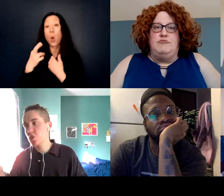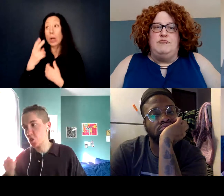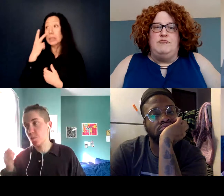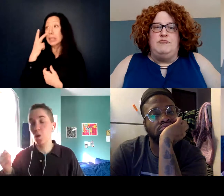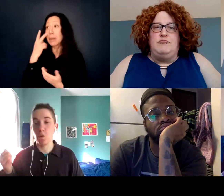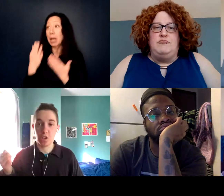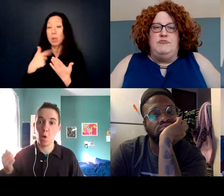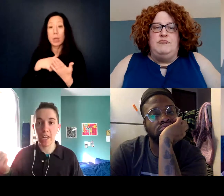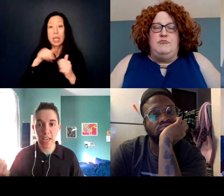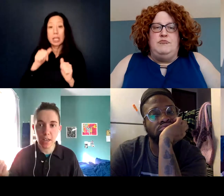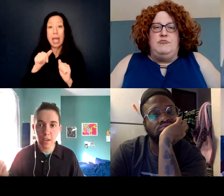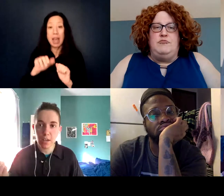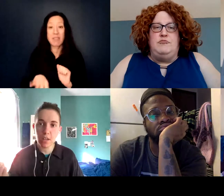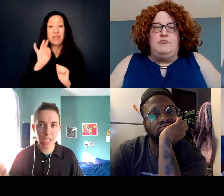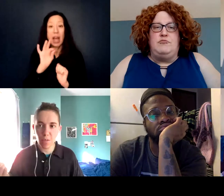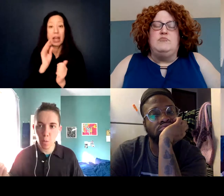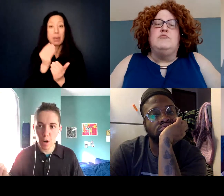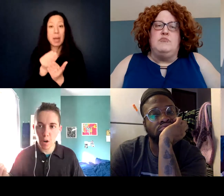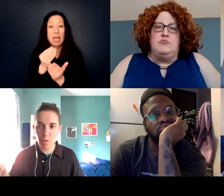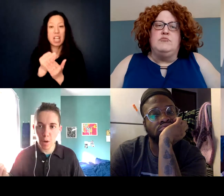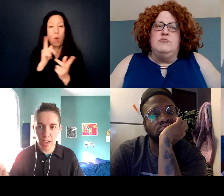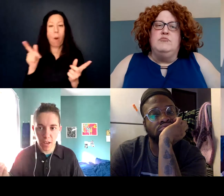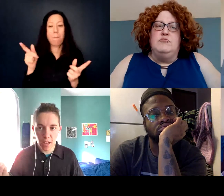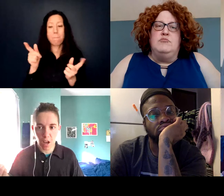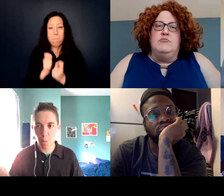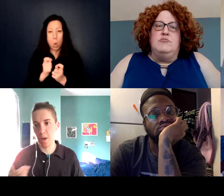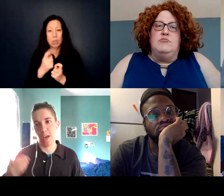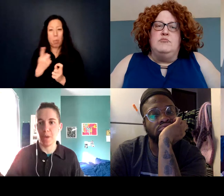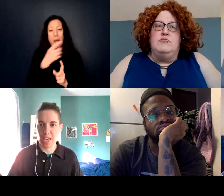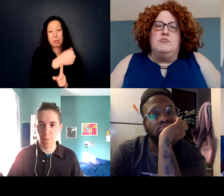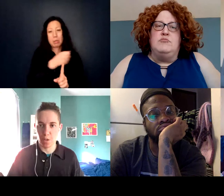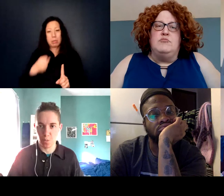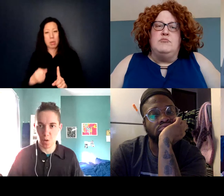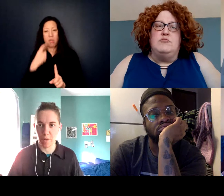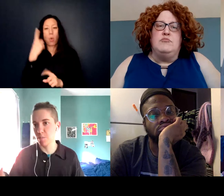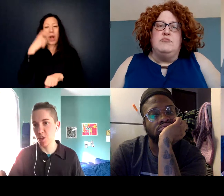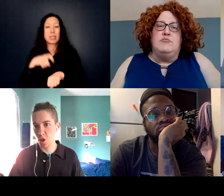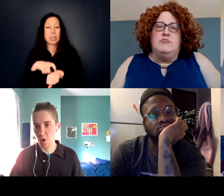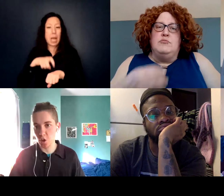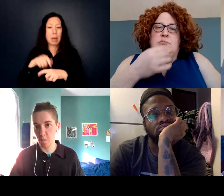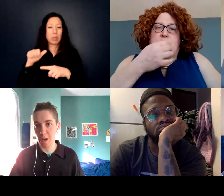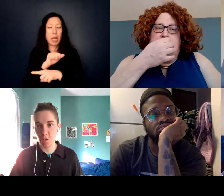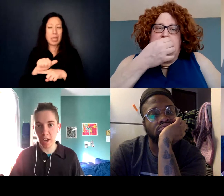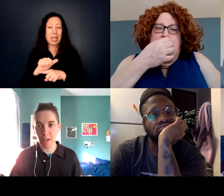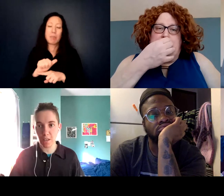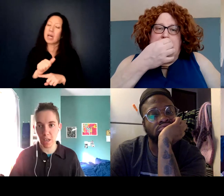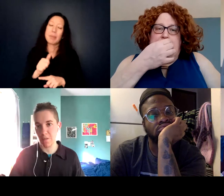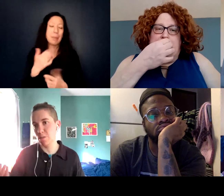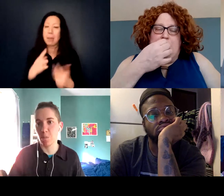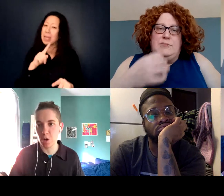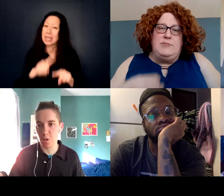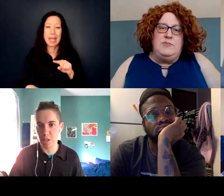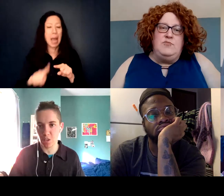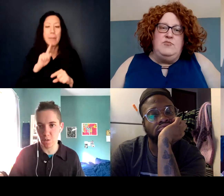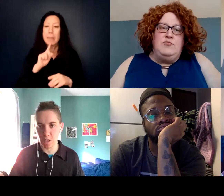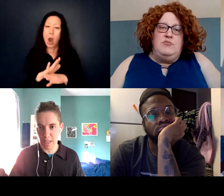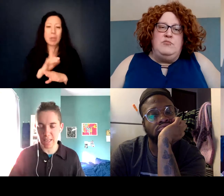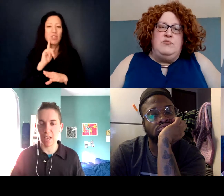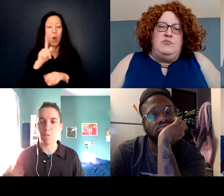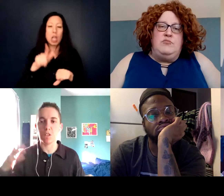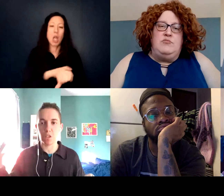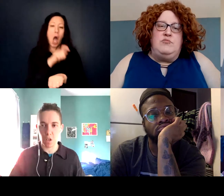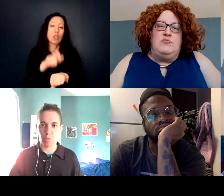to like just pull someone in to give a one-off training, but not being able to promise them the longer term contract. If it was someone who